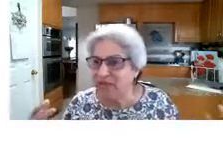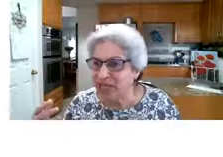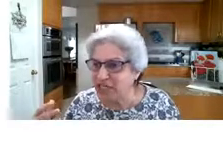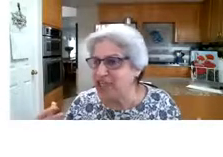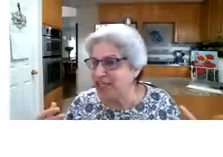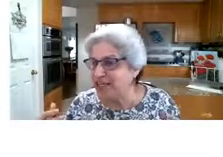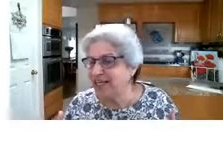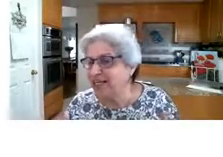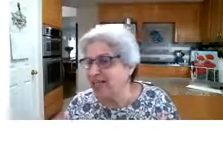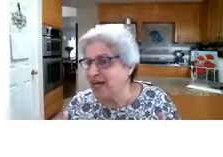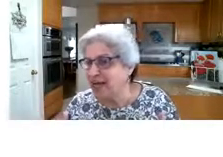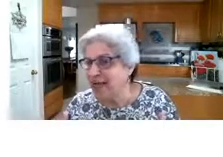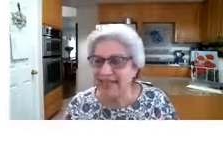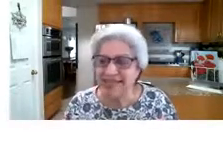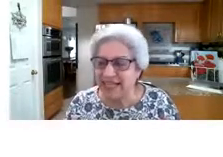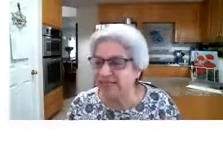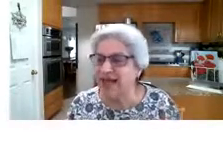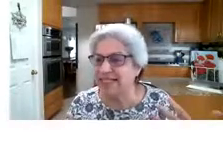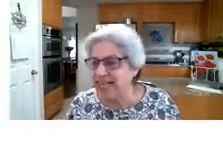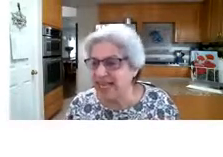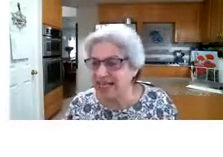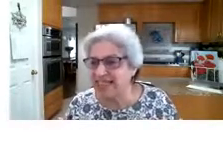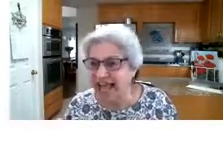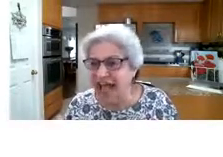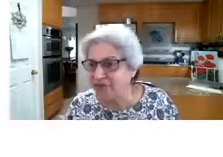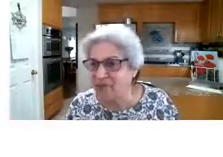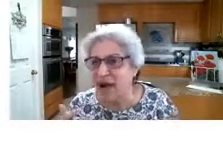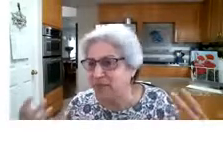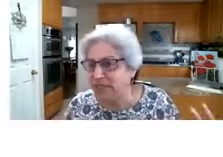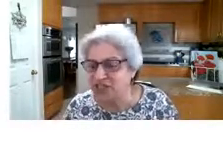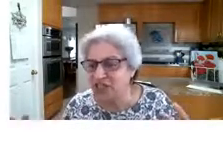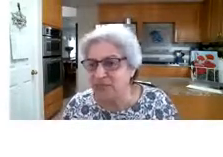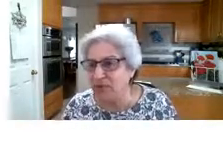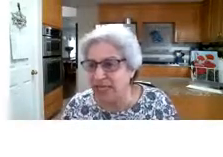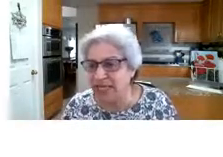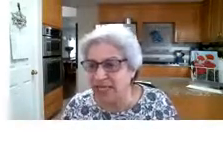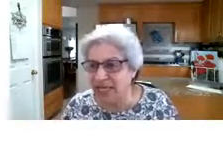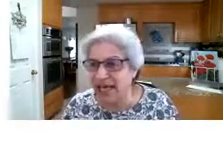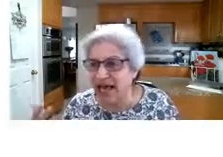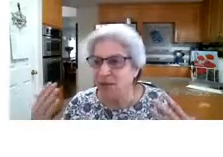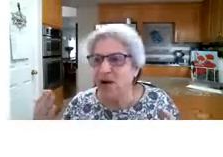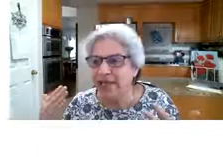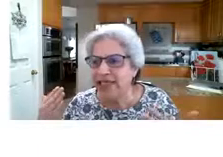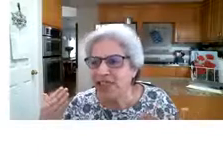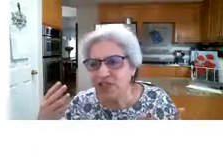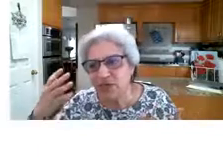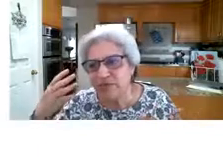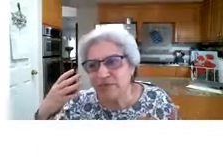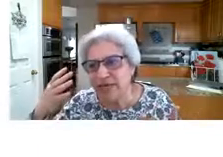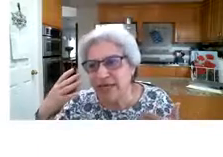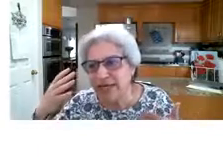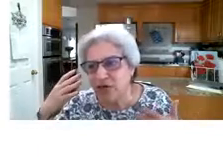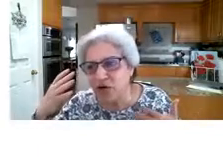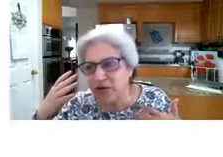of the population has to get vaccinated to have population immunity, I want you to just sort of be a